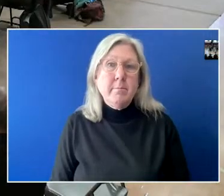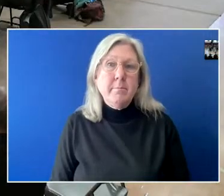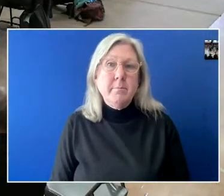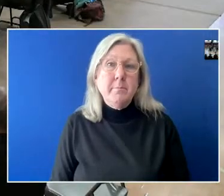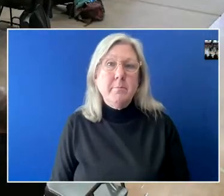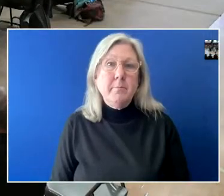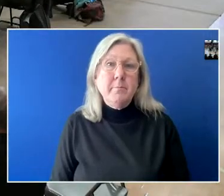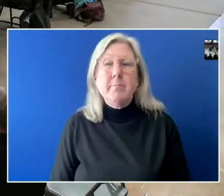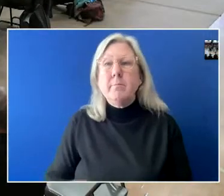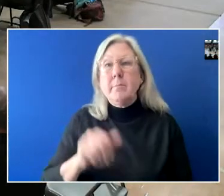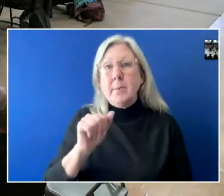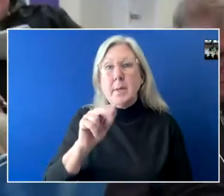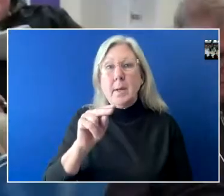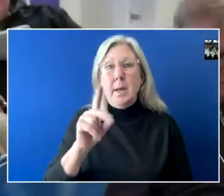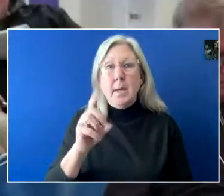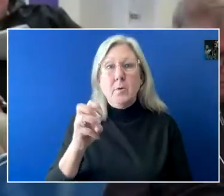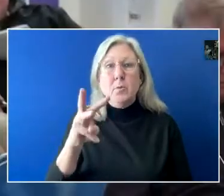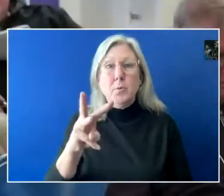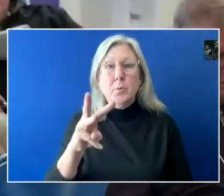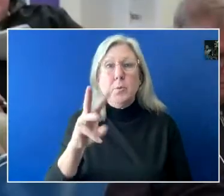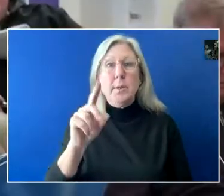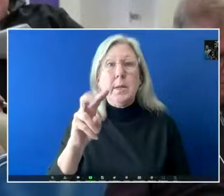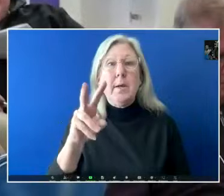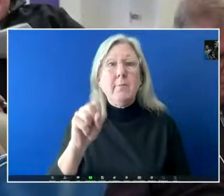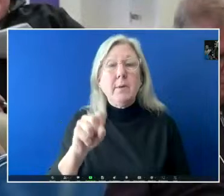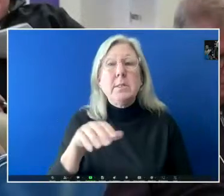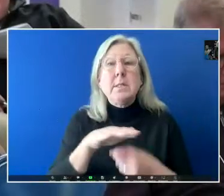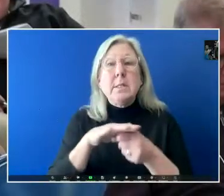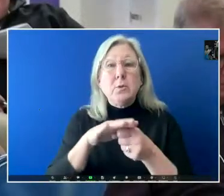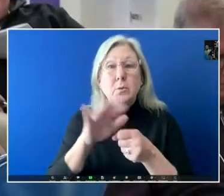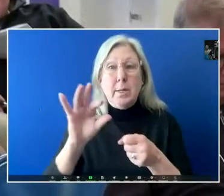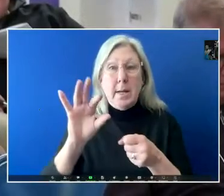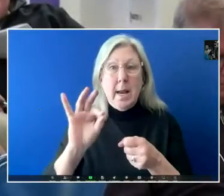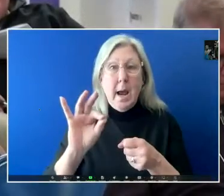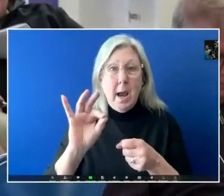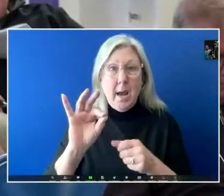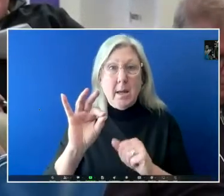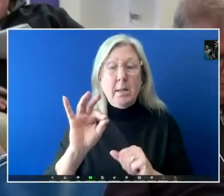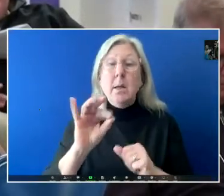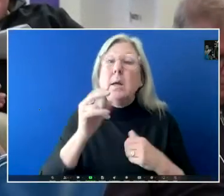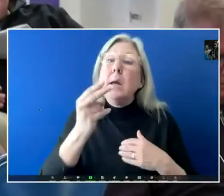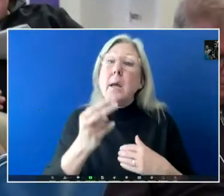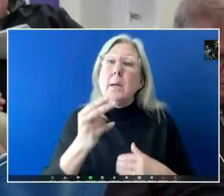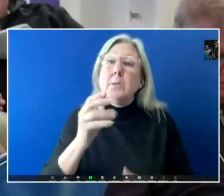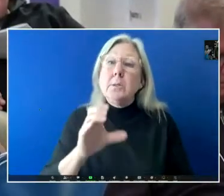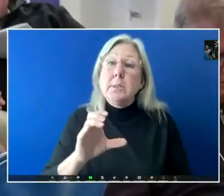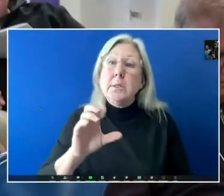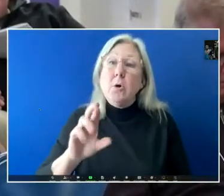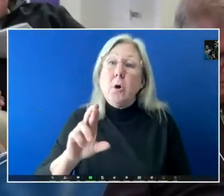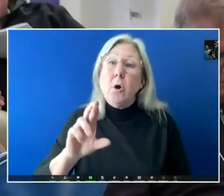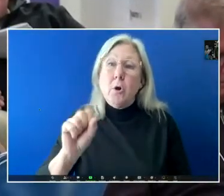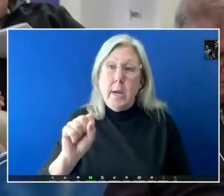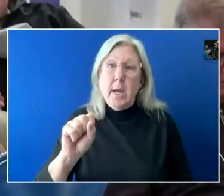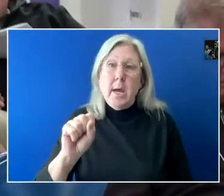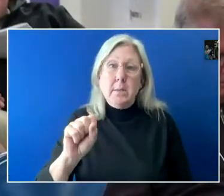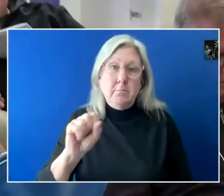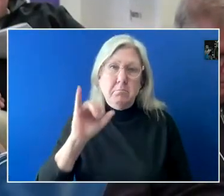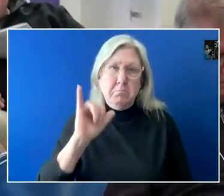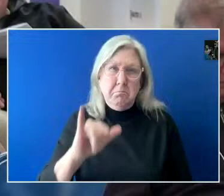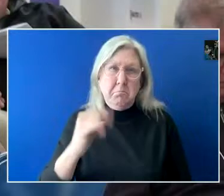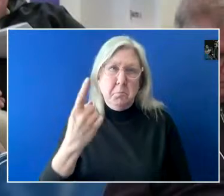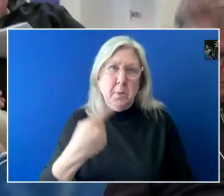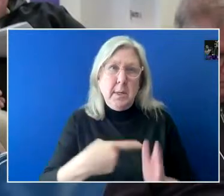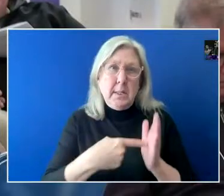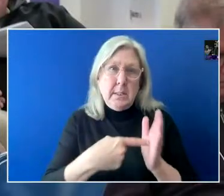Andrew Davis District 9 UM hcrs as an as an example that was